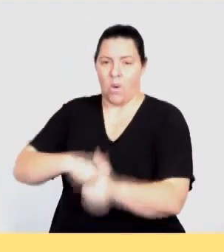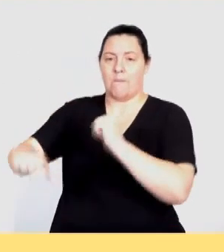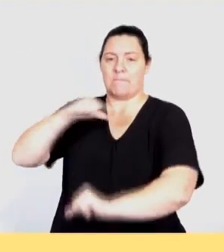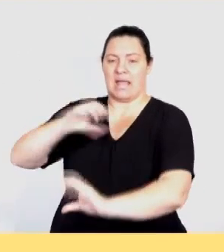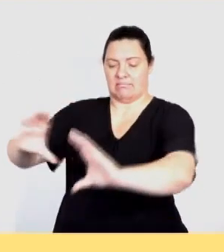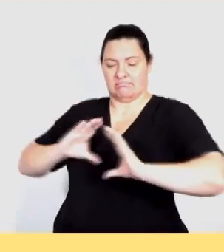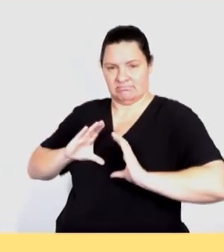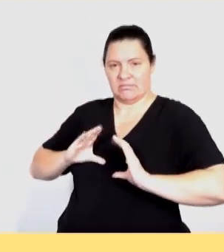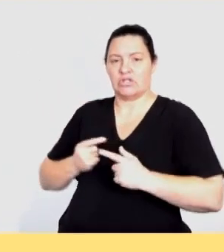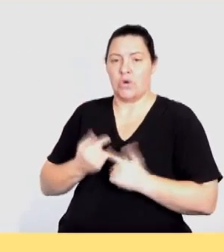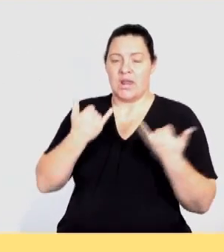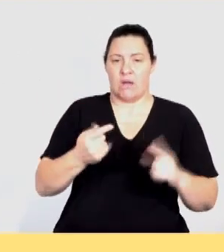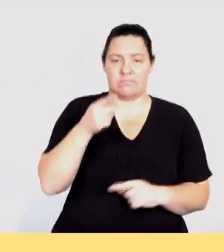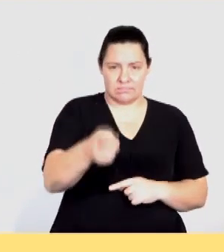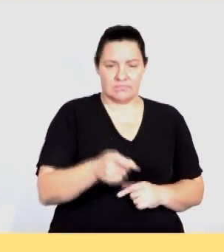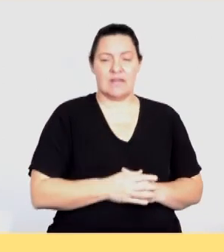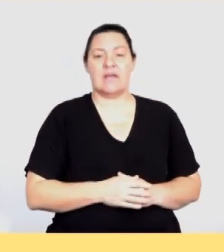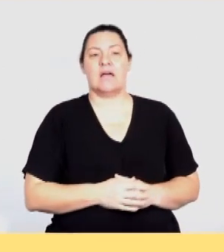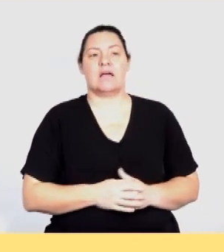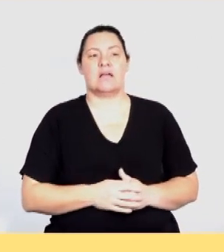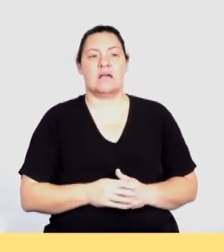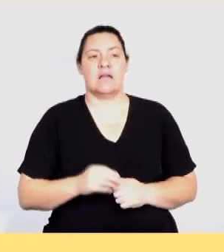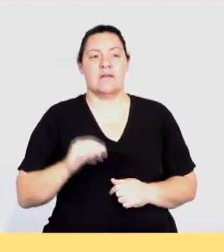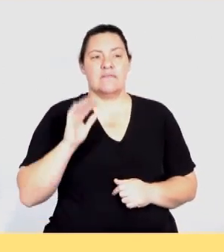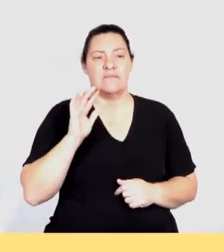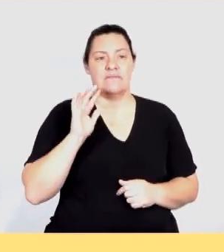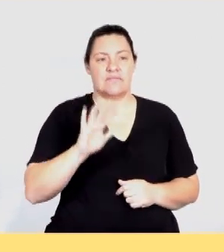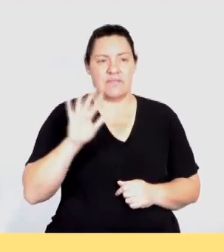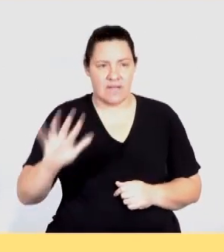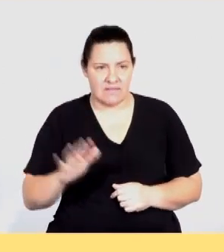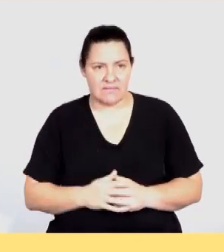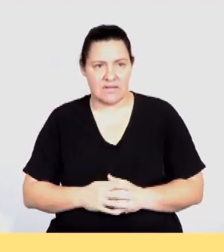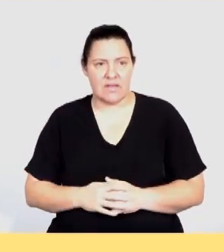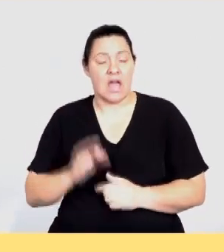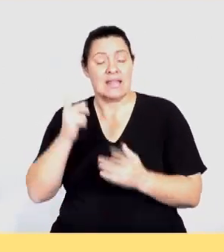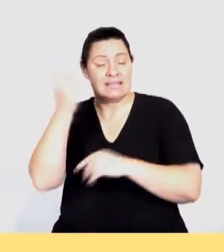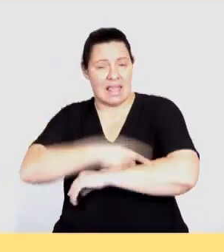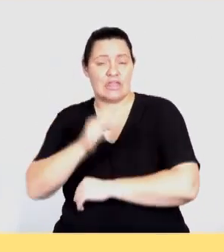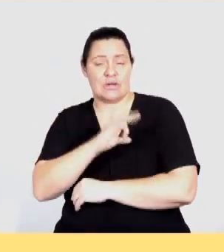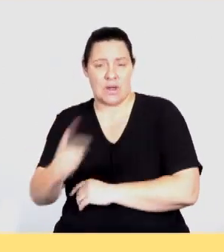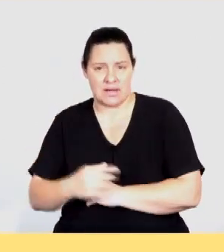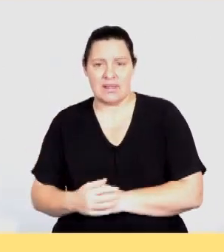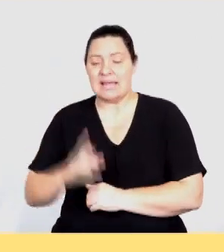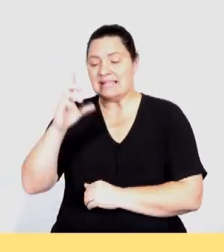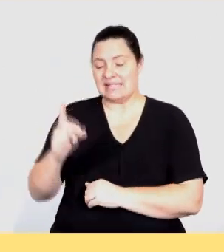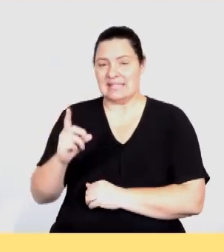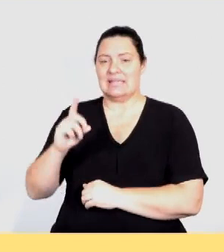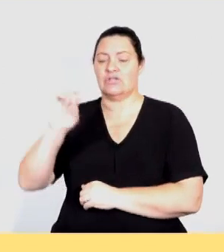return on the goods. So I'm coming here, 55. The date is the 31st. D